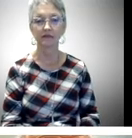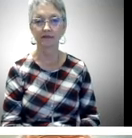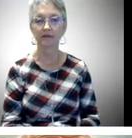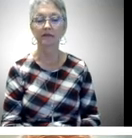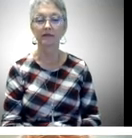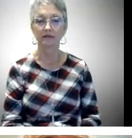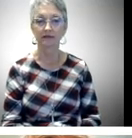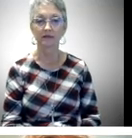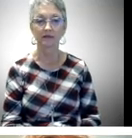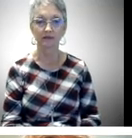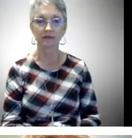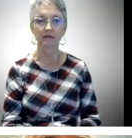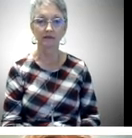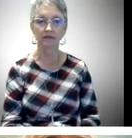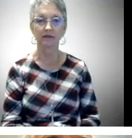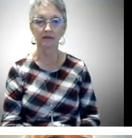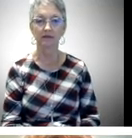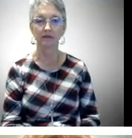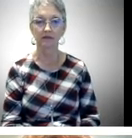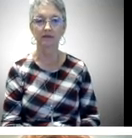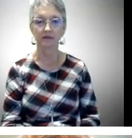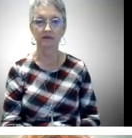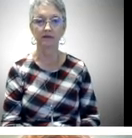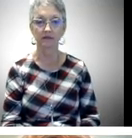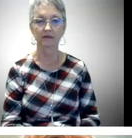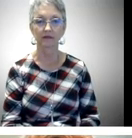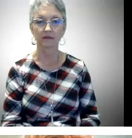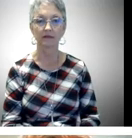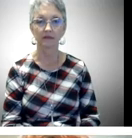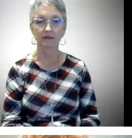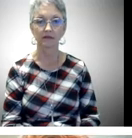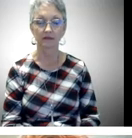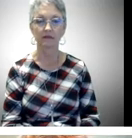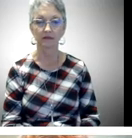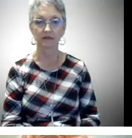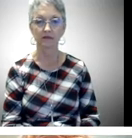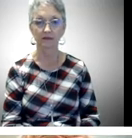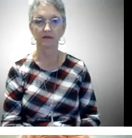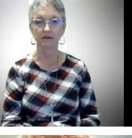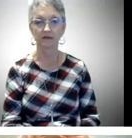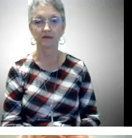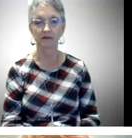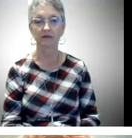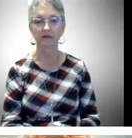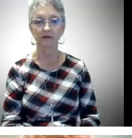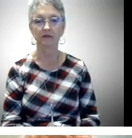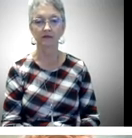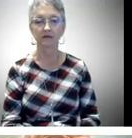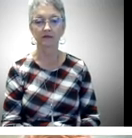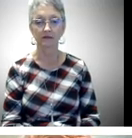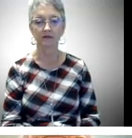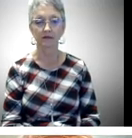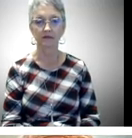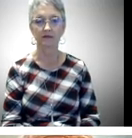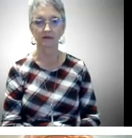consent to medical procedures. And so I think it's something that everyone should look at, because I think, well, again, we